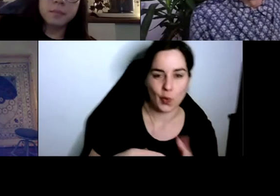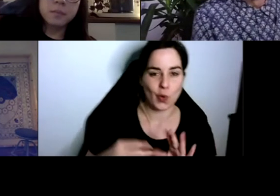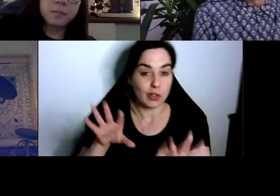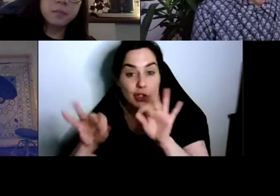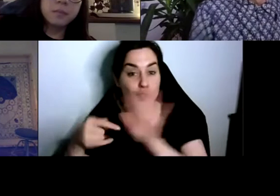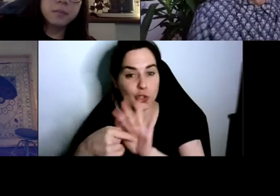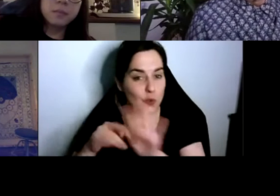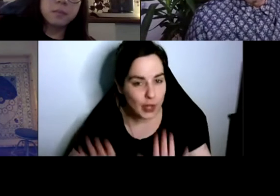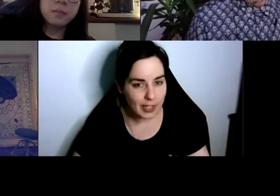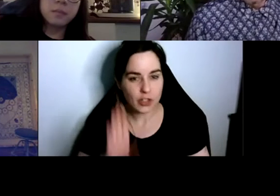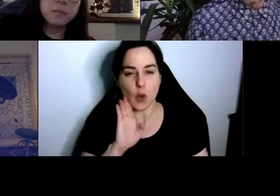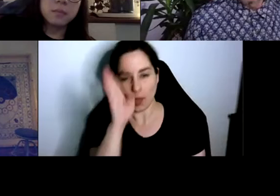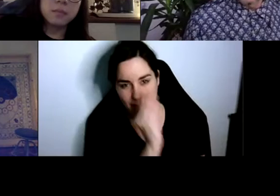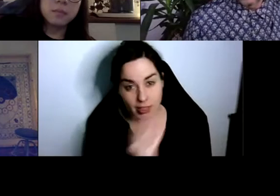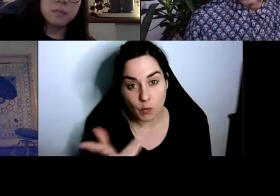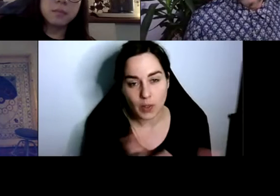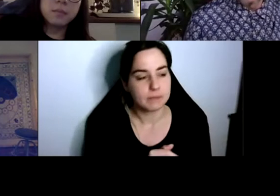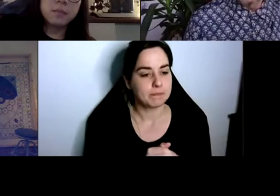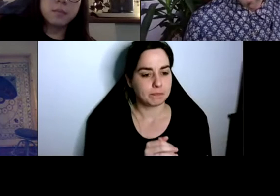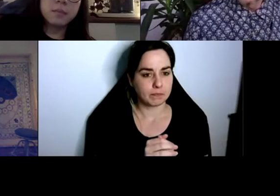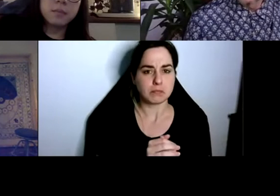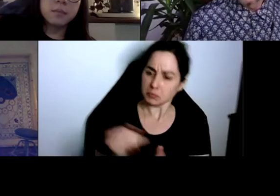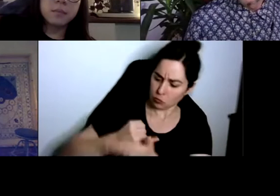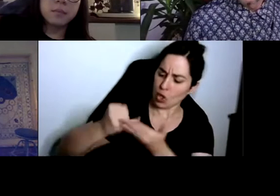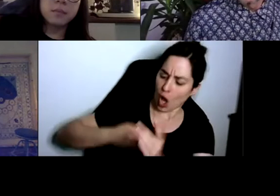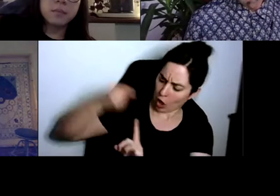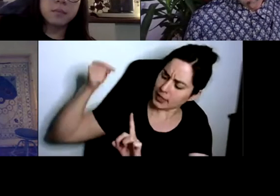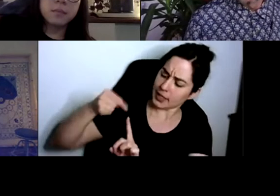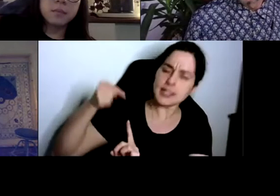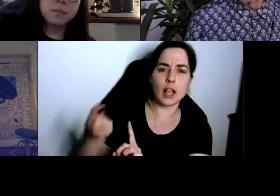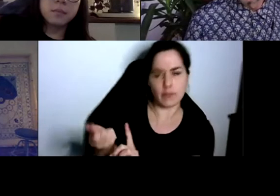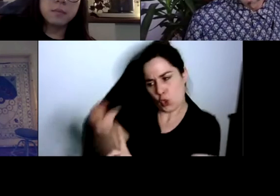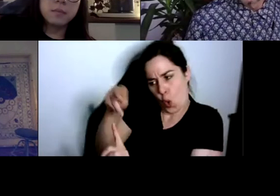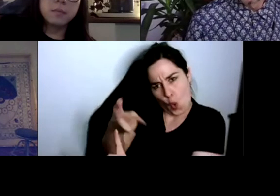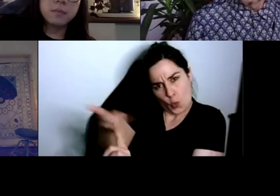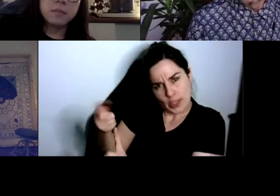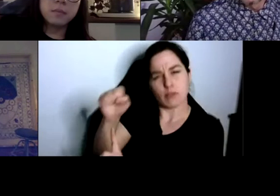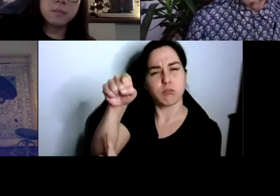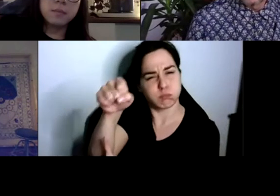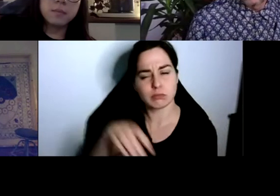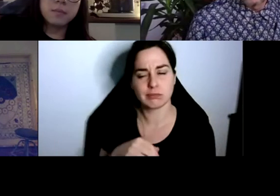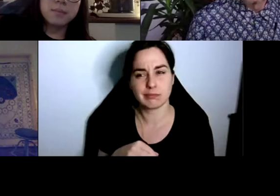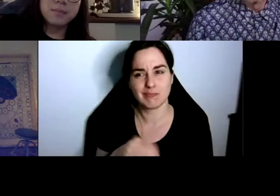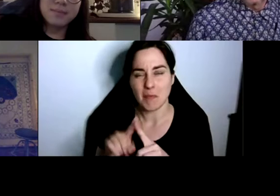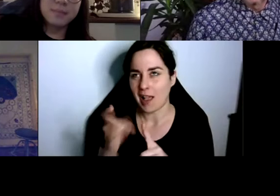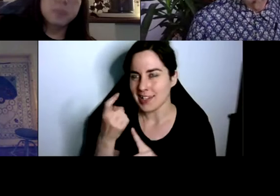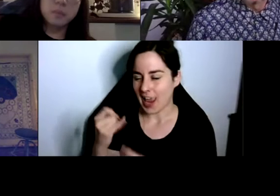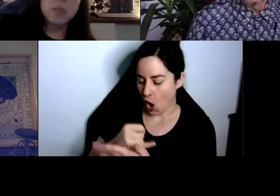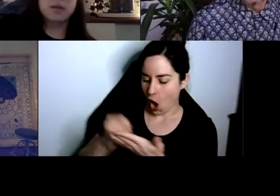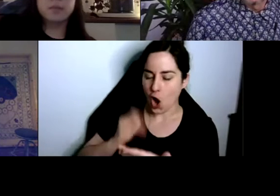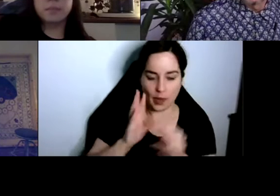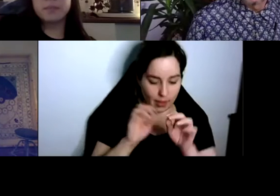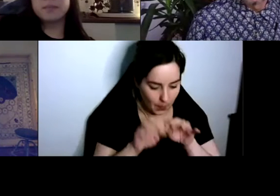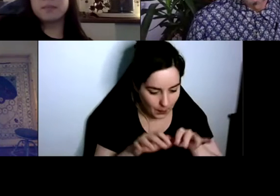yes, there are aspects of art being its own thing, but art is always also pointing elsewhere. It's always telling